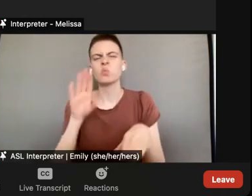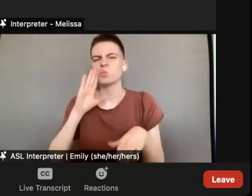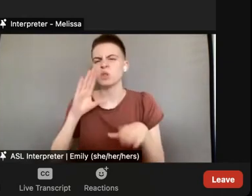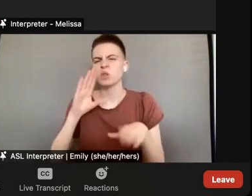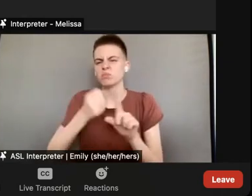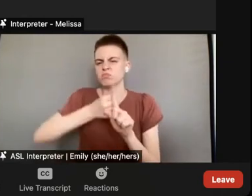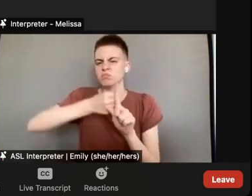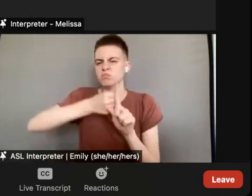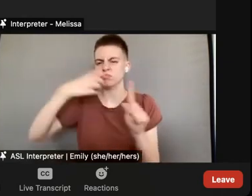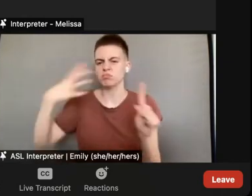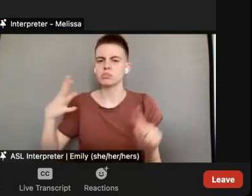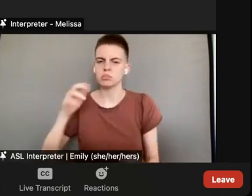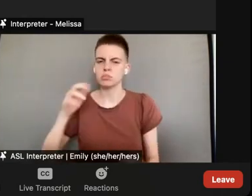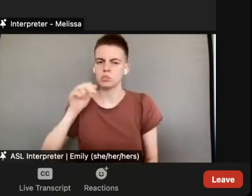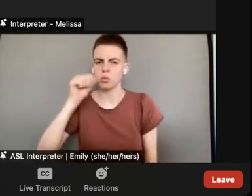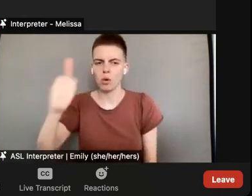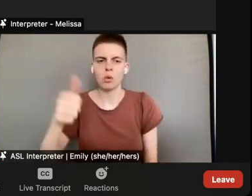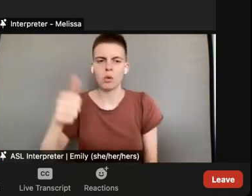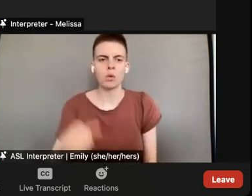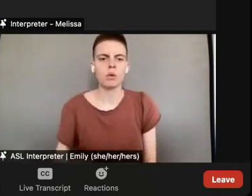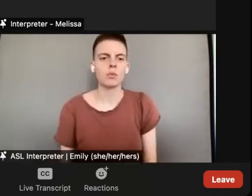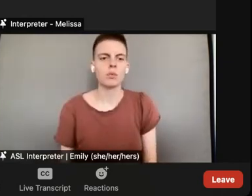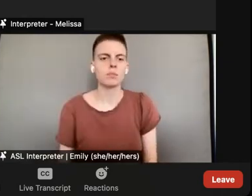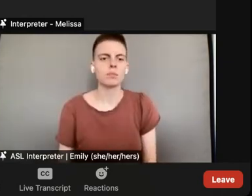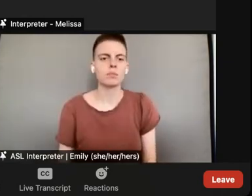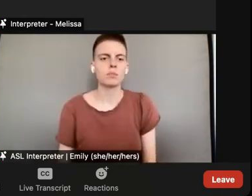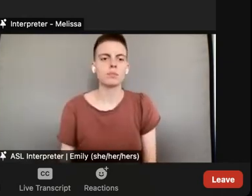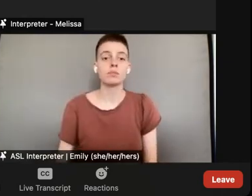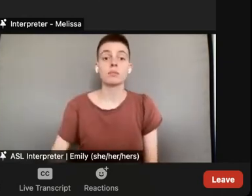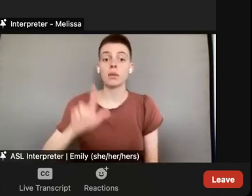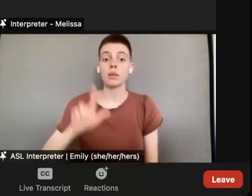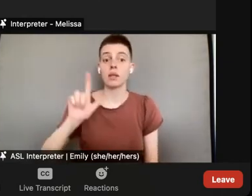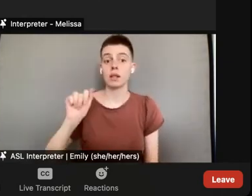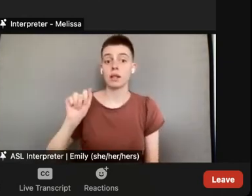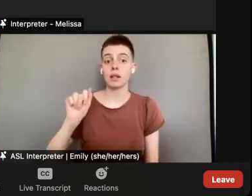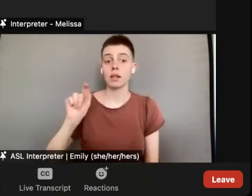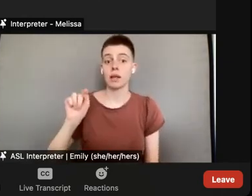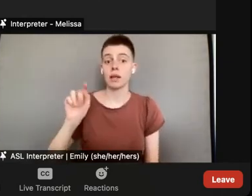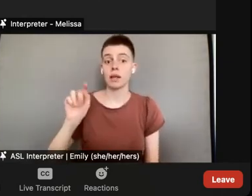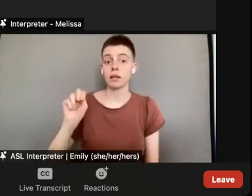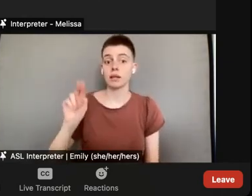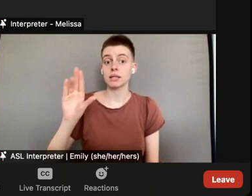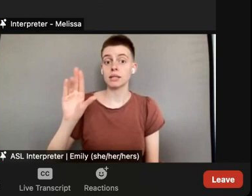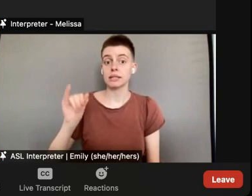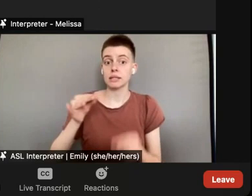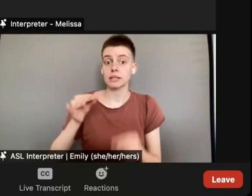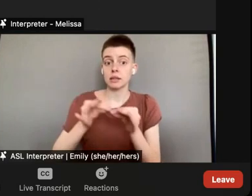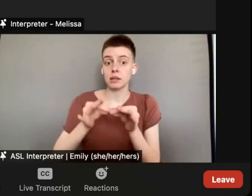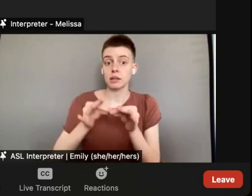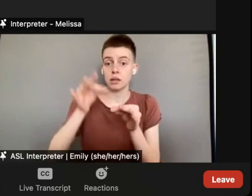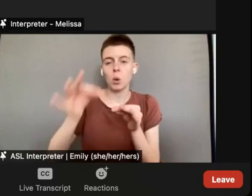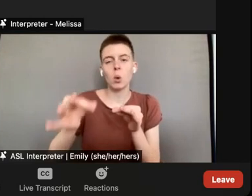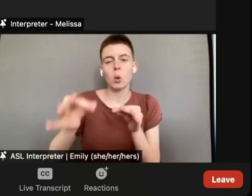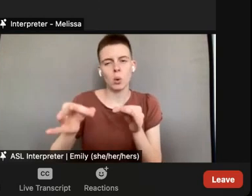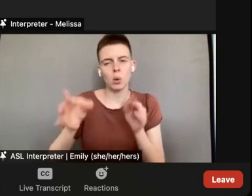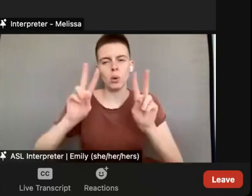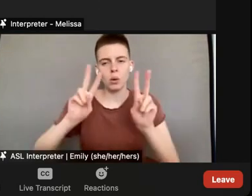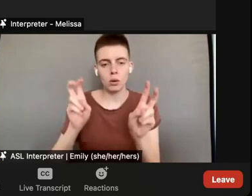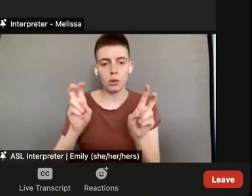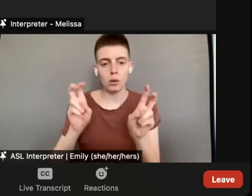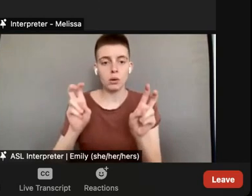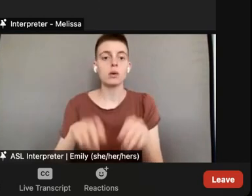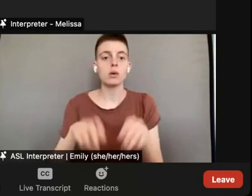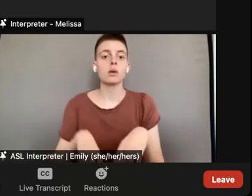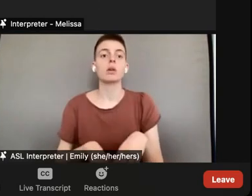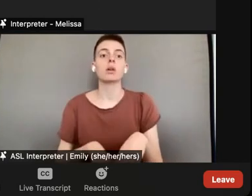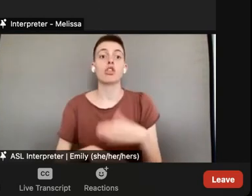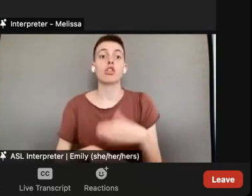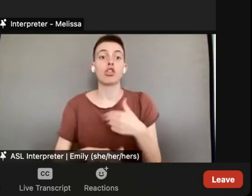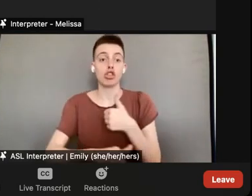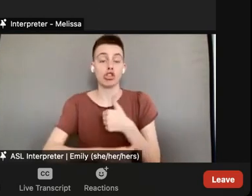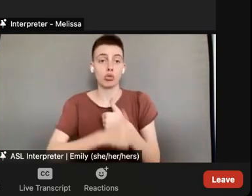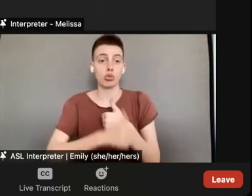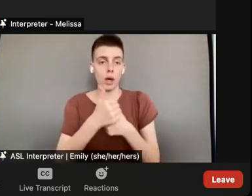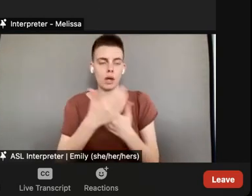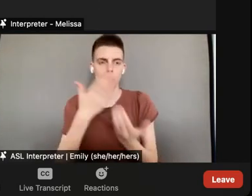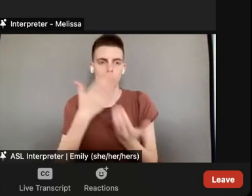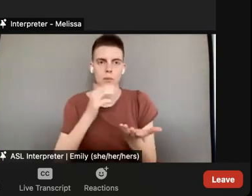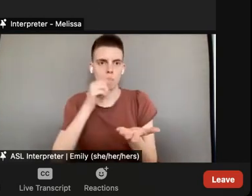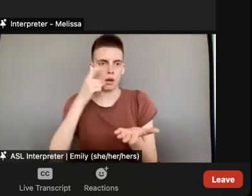tomorrow. That latency is an issue because the child may not perceive the threat until it's too late.